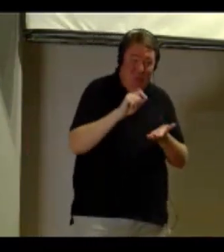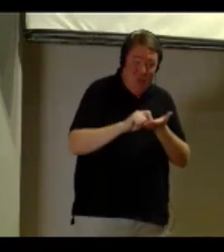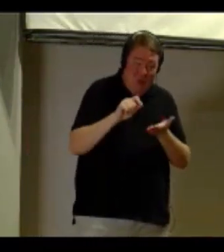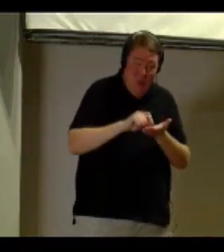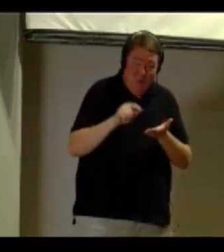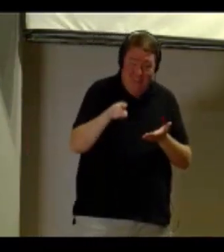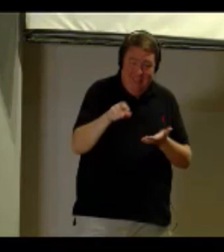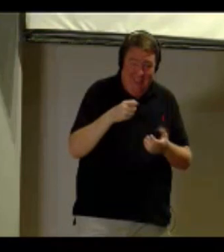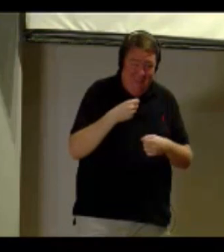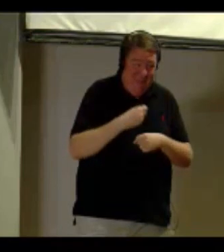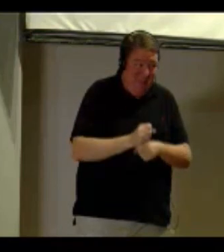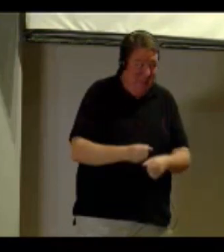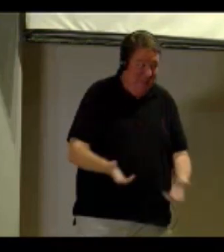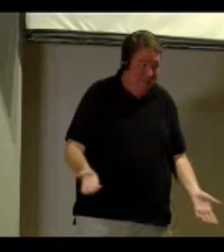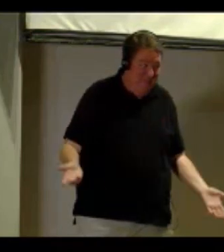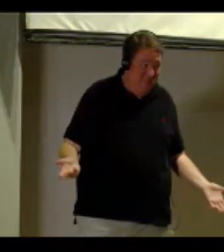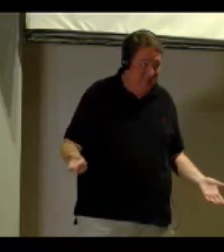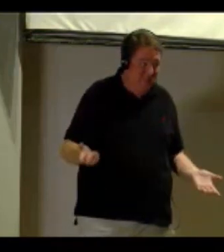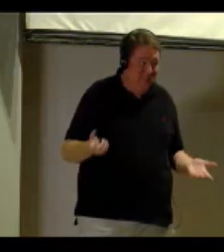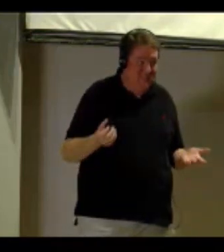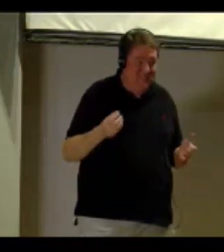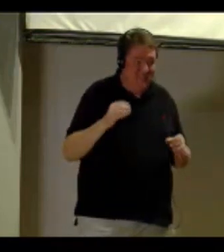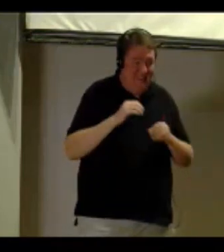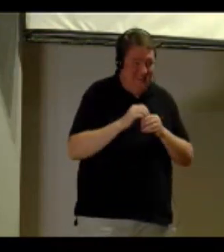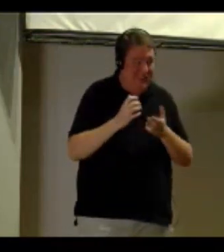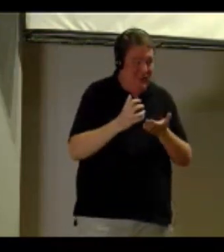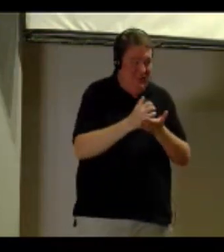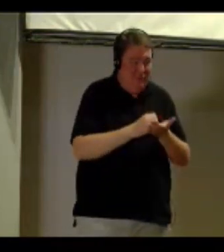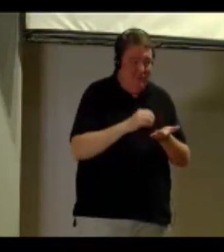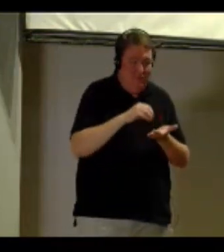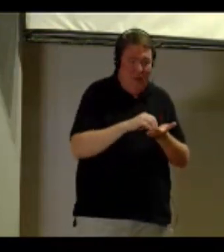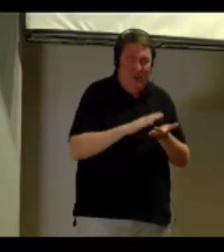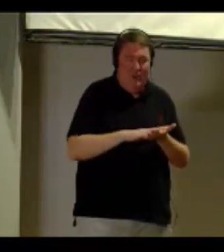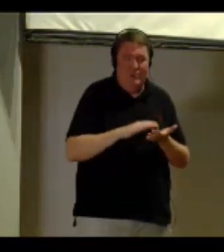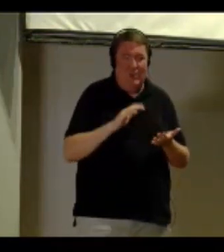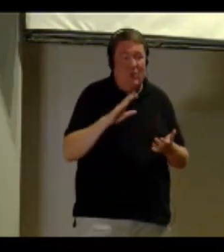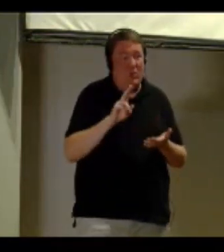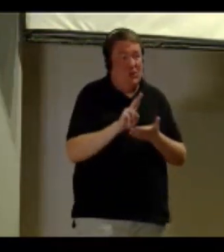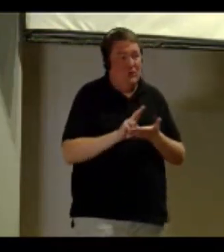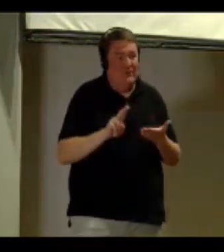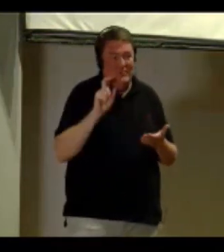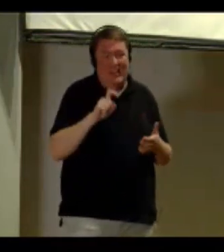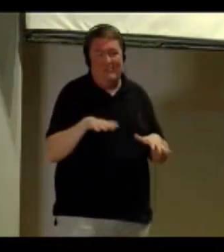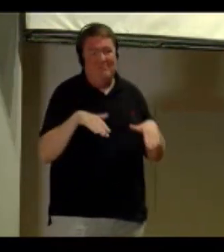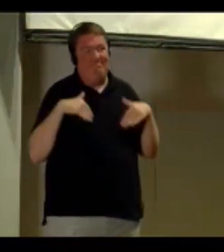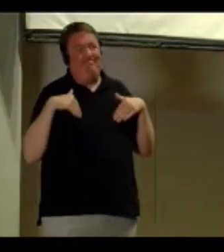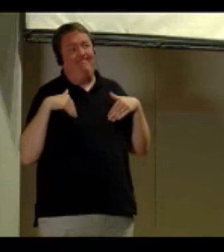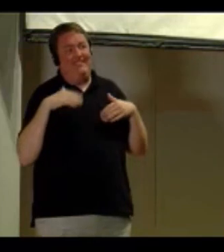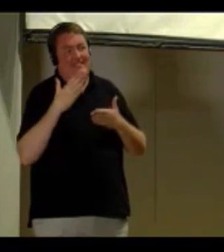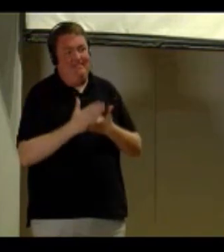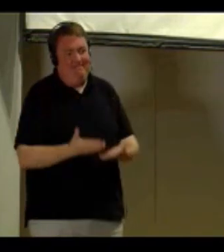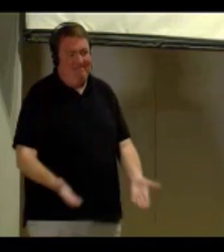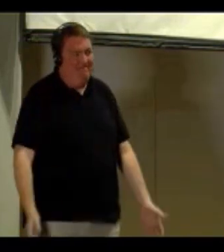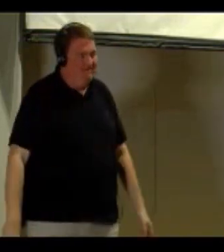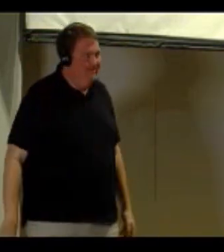have taken and made in the collection records, so they had to pull that back.